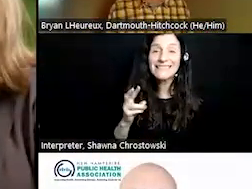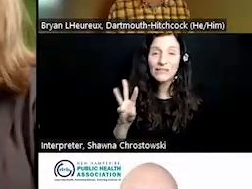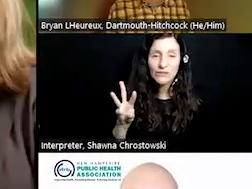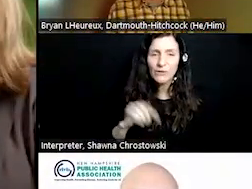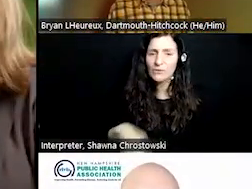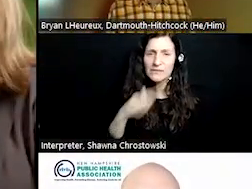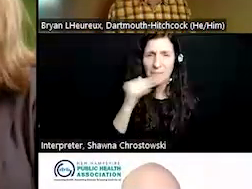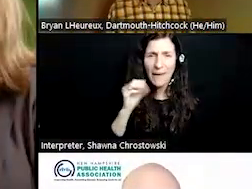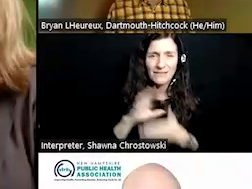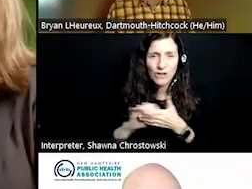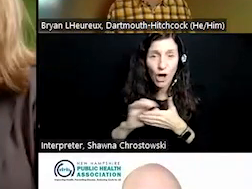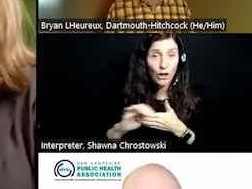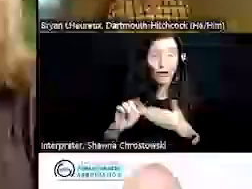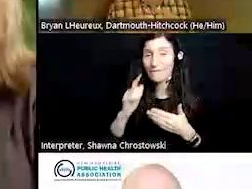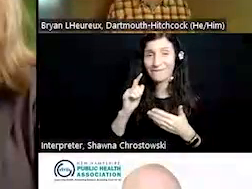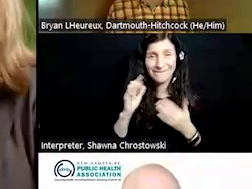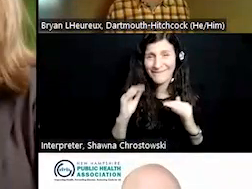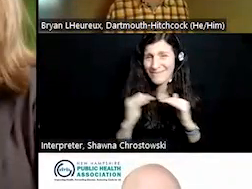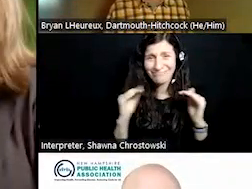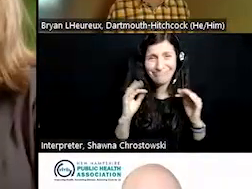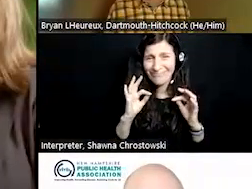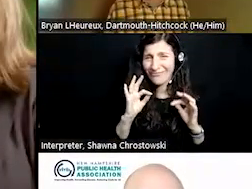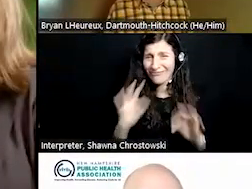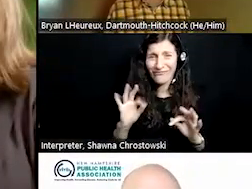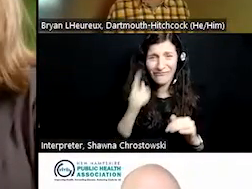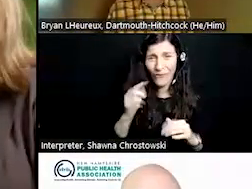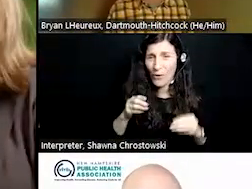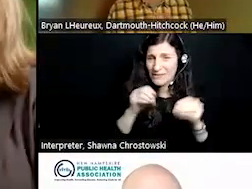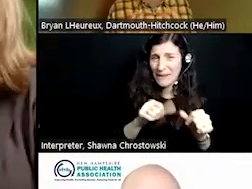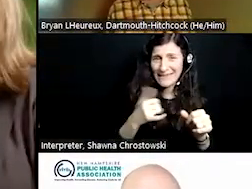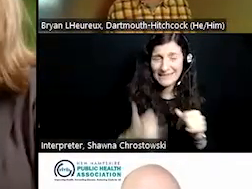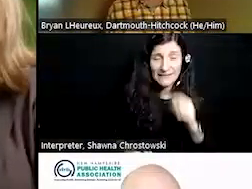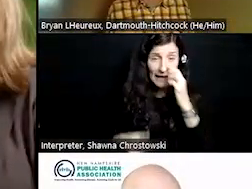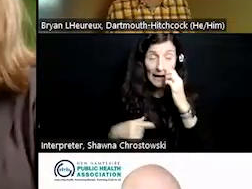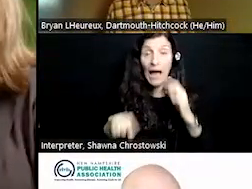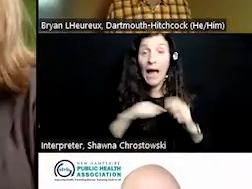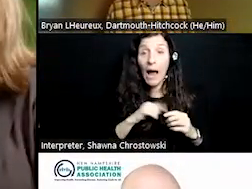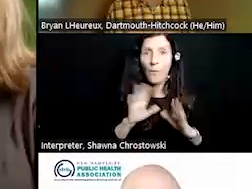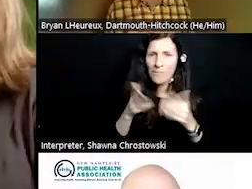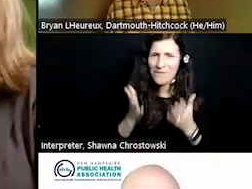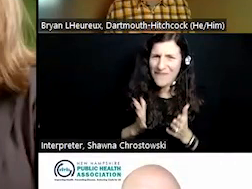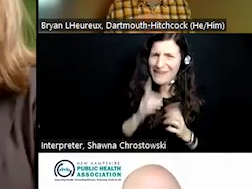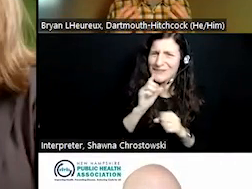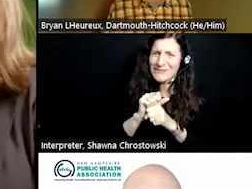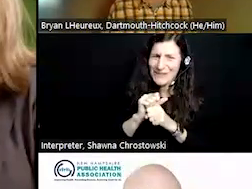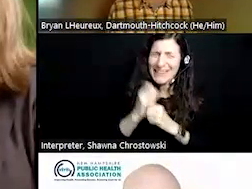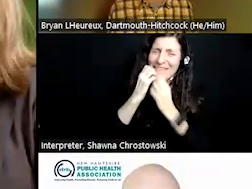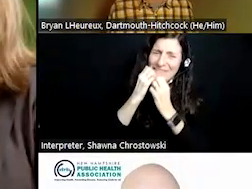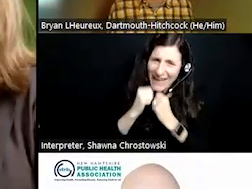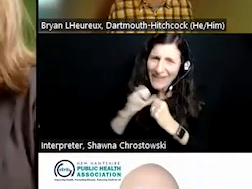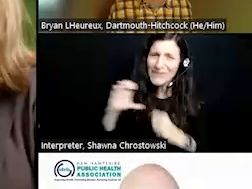healthcare spending today. And I think that this very clearly shows that our providers really value this, having the community